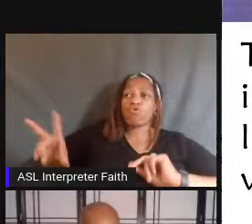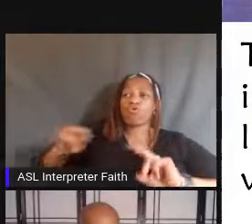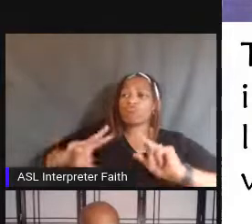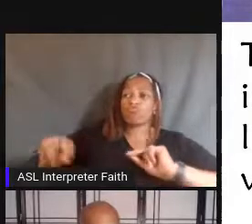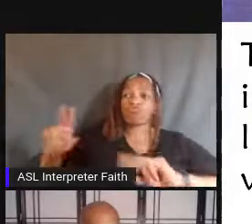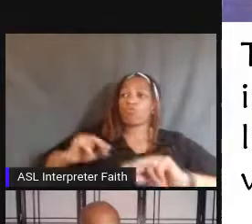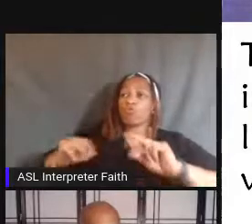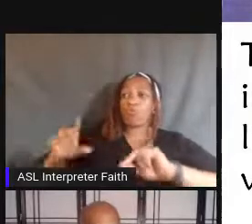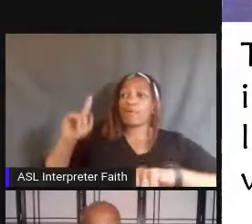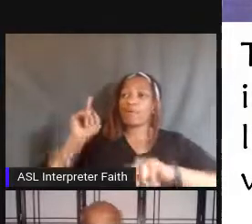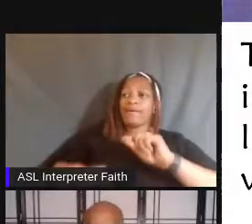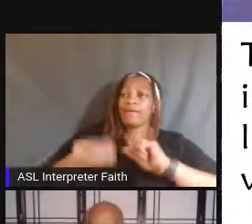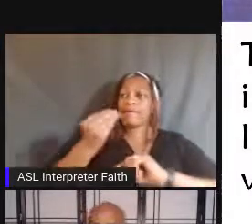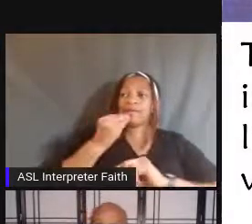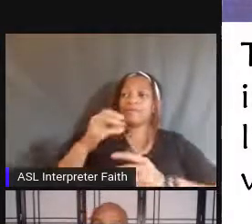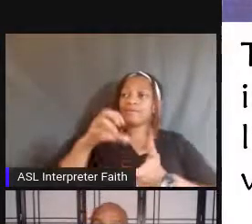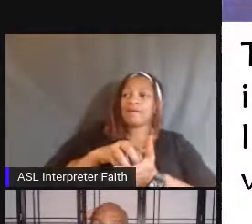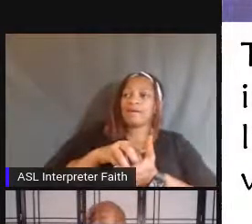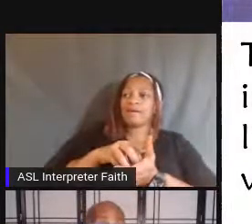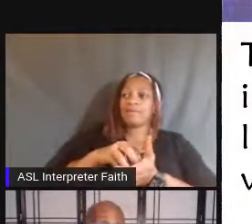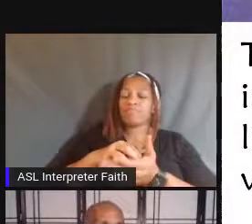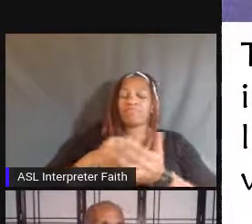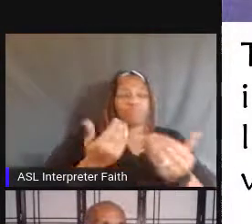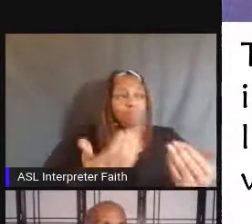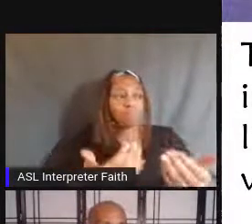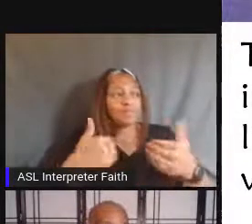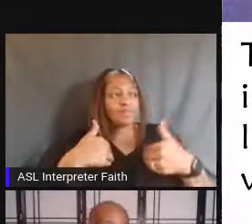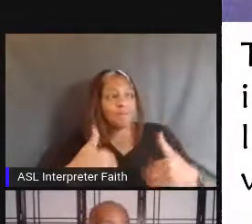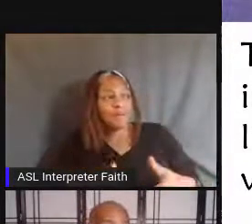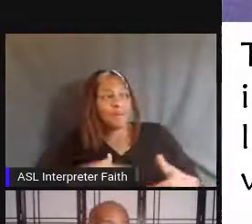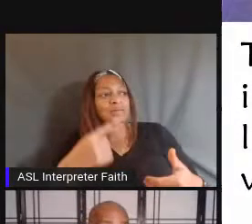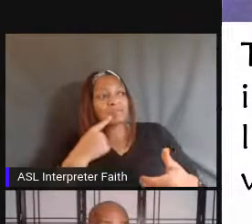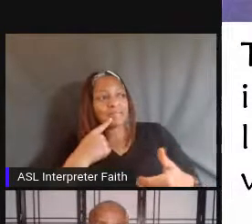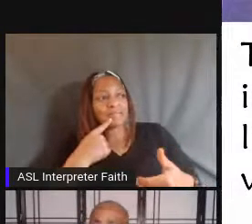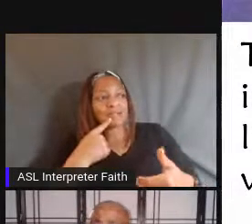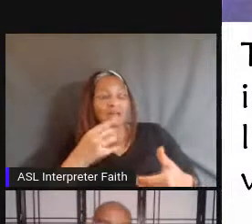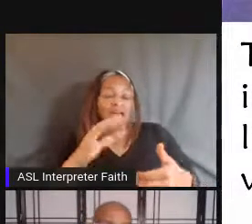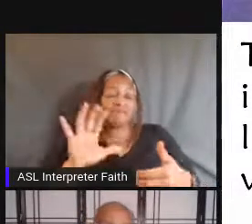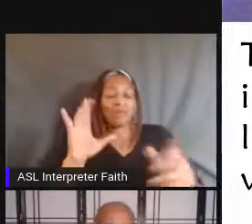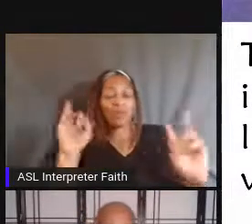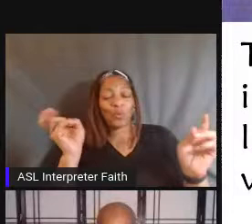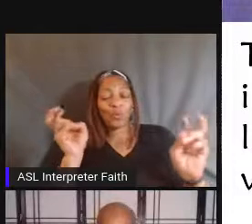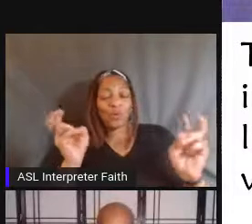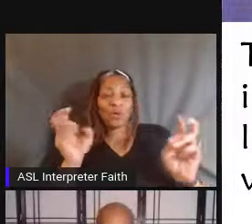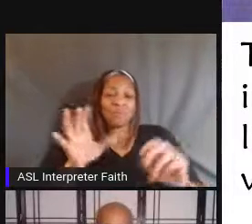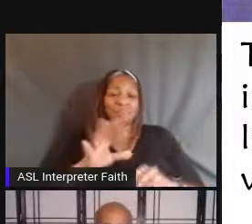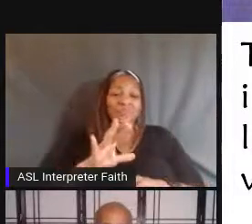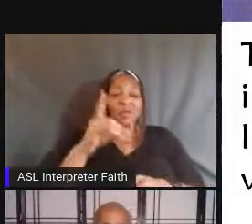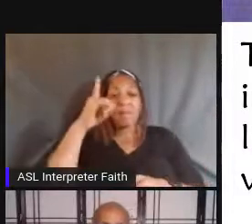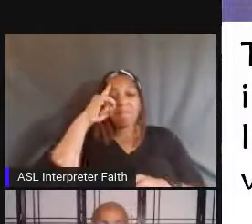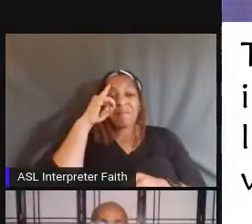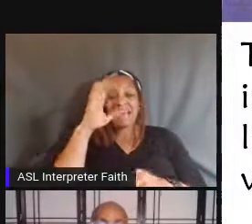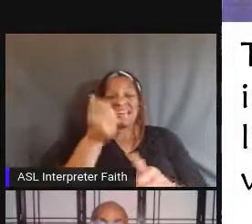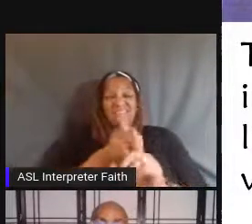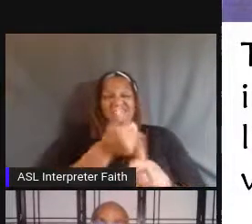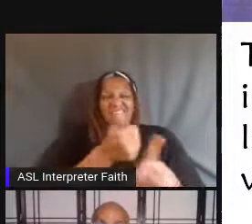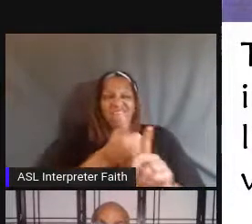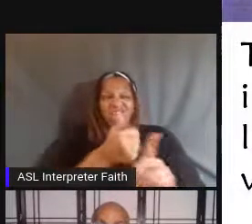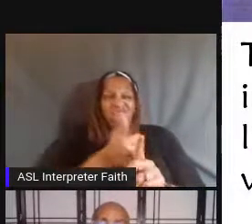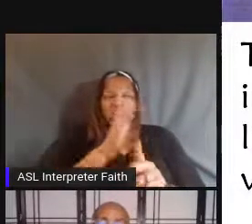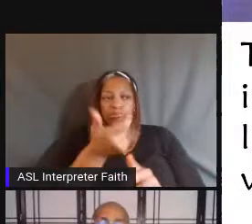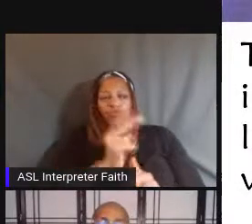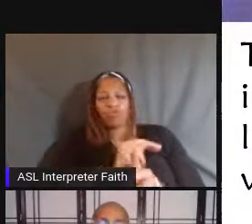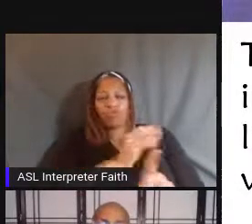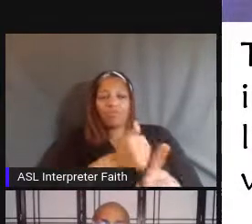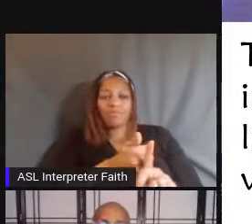we're not. And so my body, quote unquote, has a mind of its own, but it doesn't. Therein lies the point. The